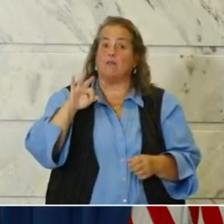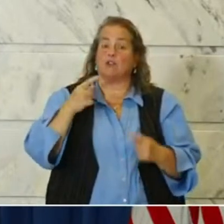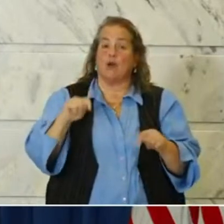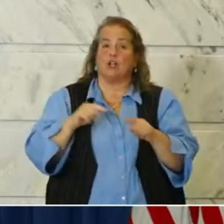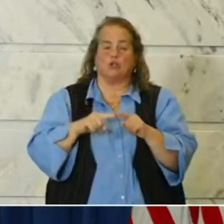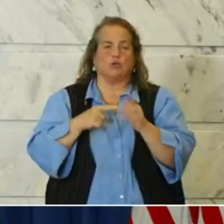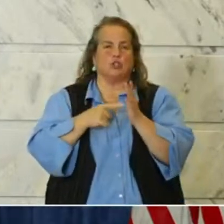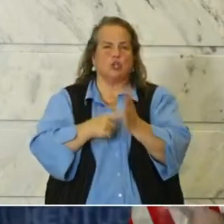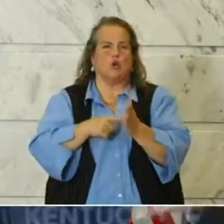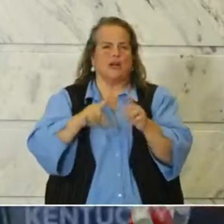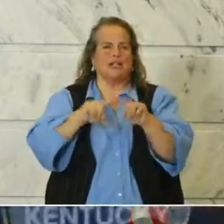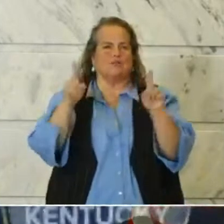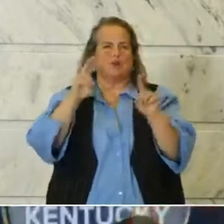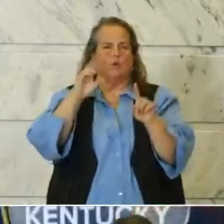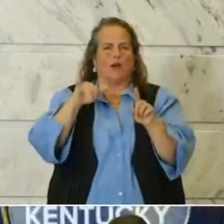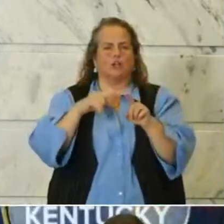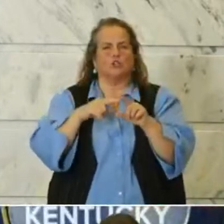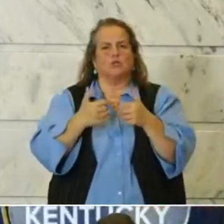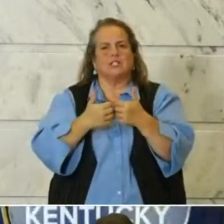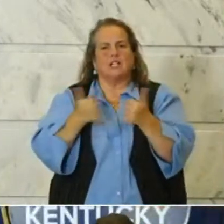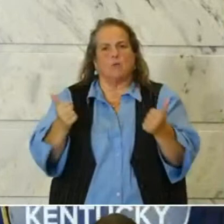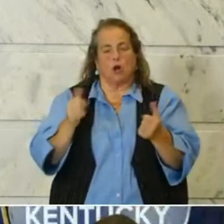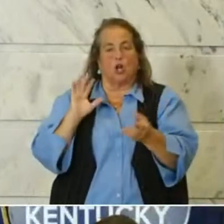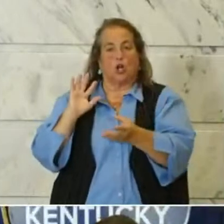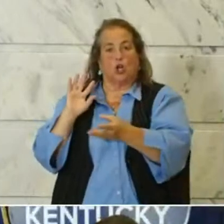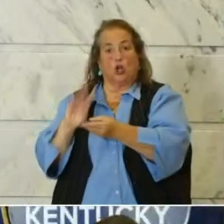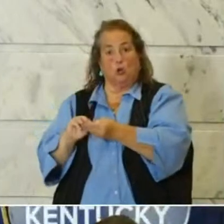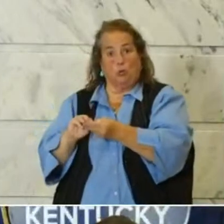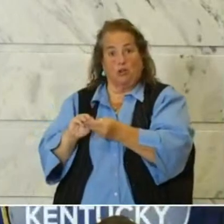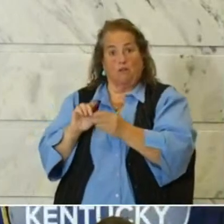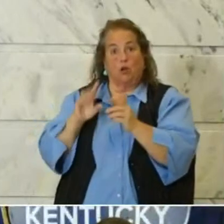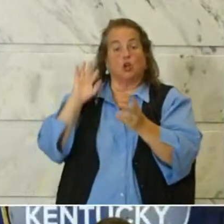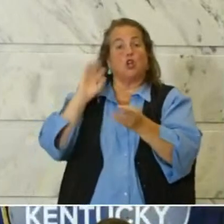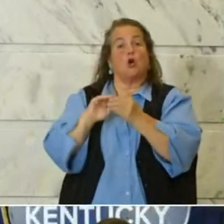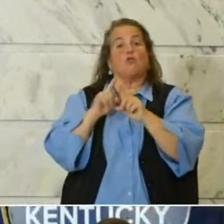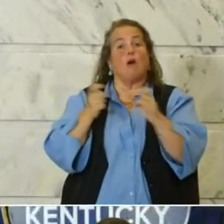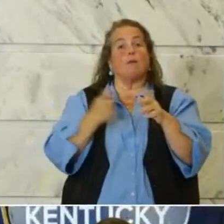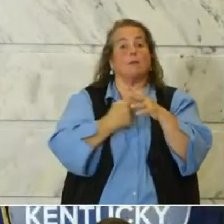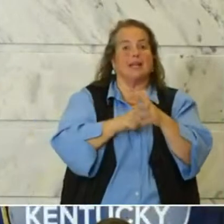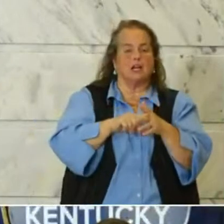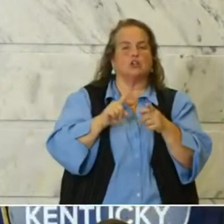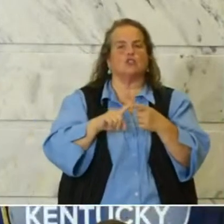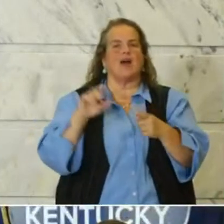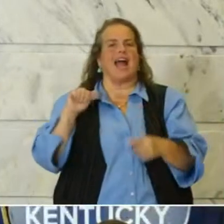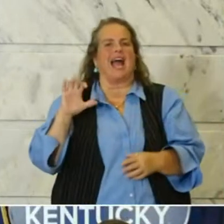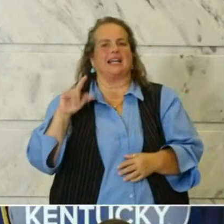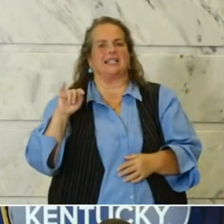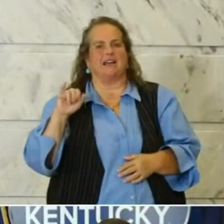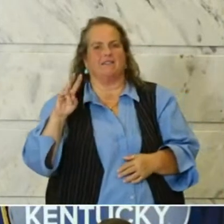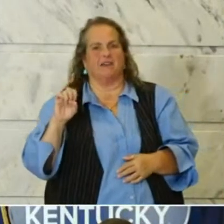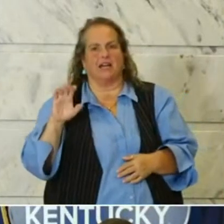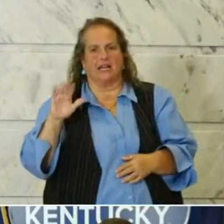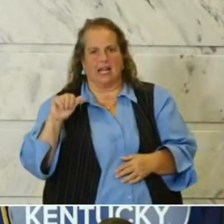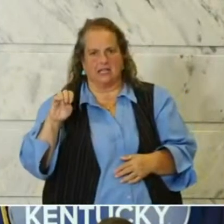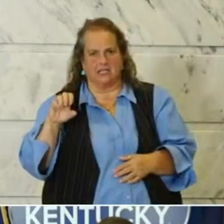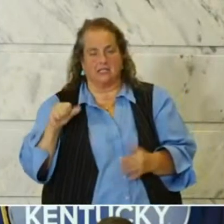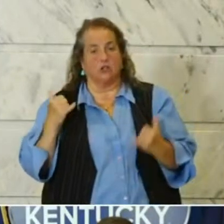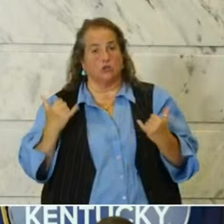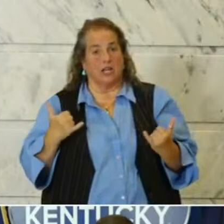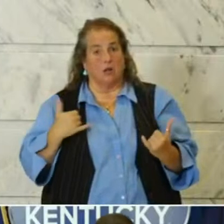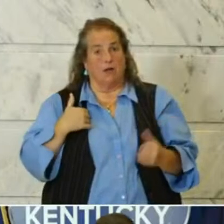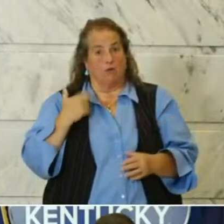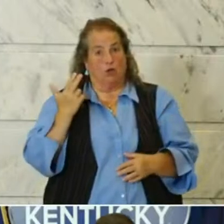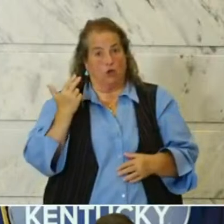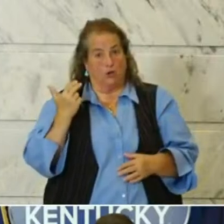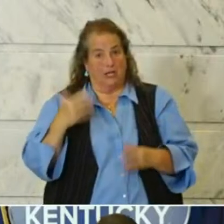in a way that separates the cumulative, the total since the beginning, with the active cases. So today we have 13